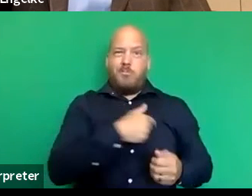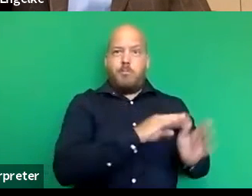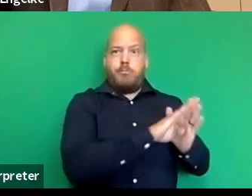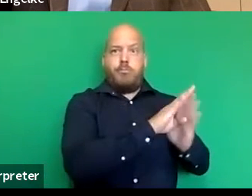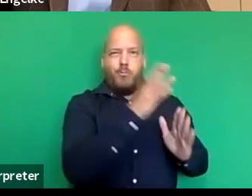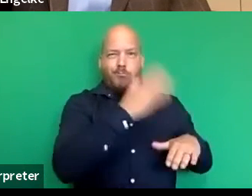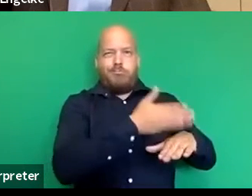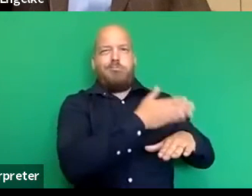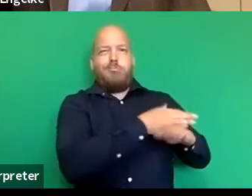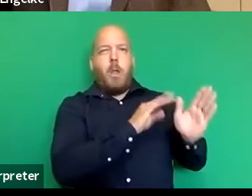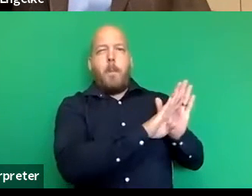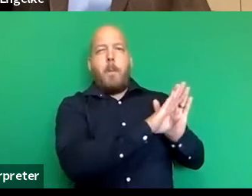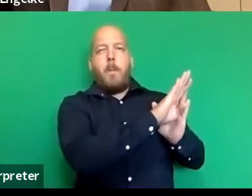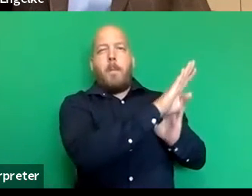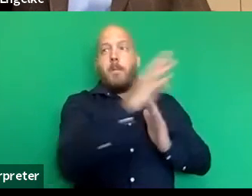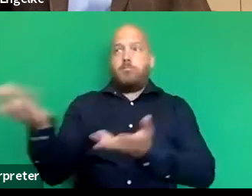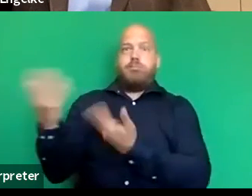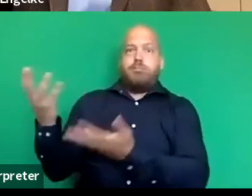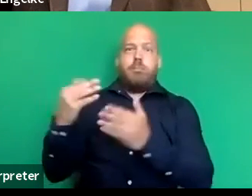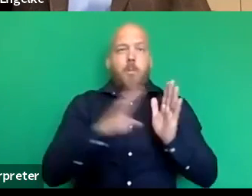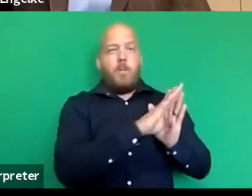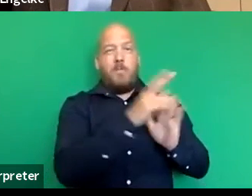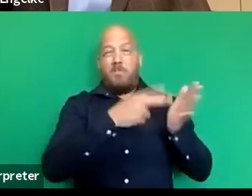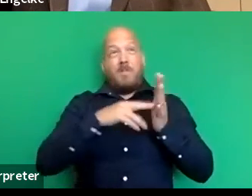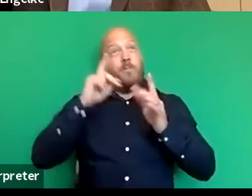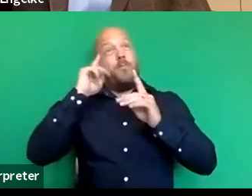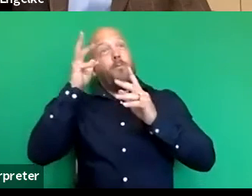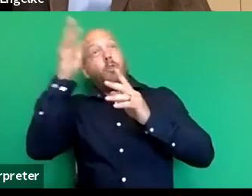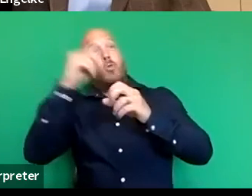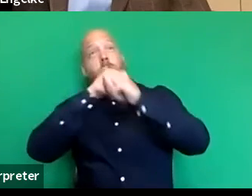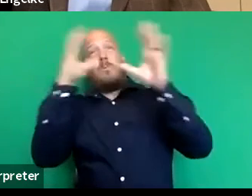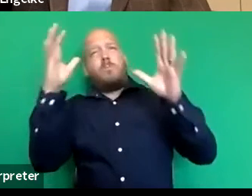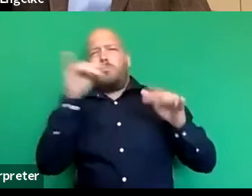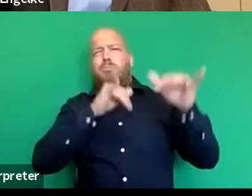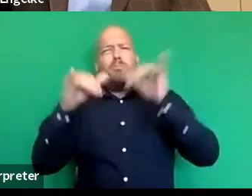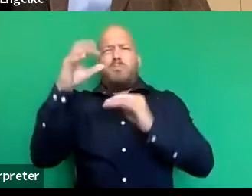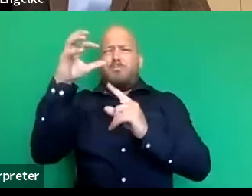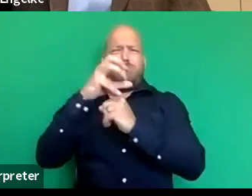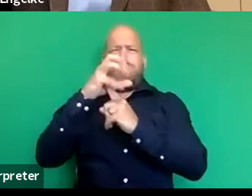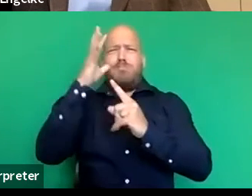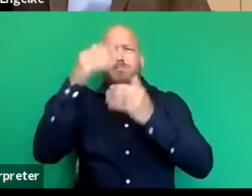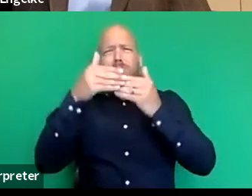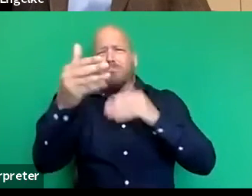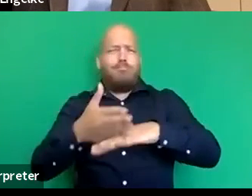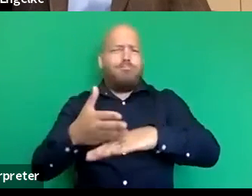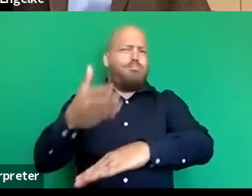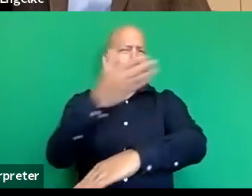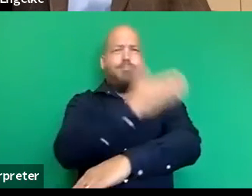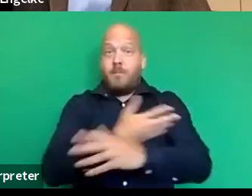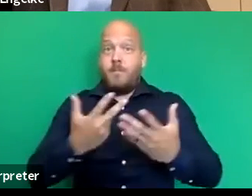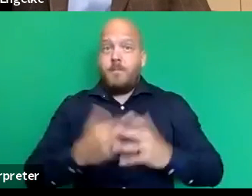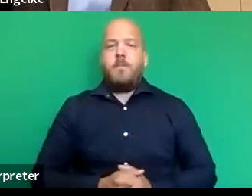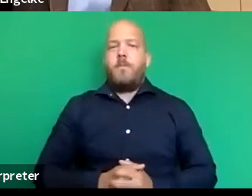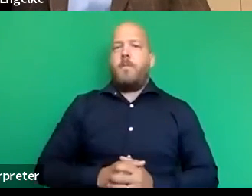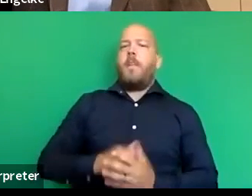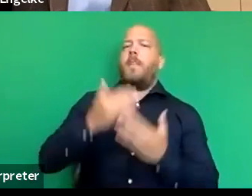that is how we monitor our quality. Thank you for sharing that. It was very good. We are almost at the top of